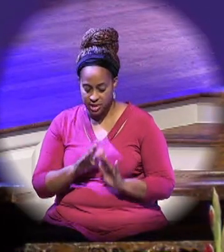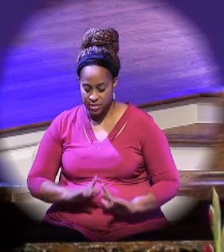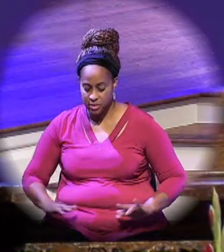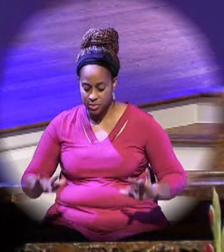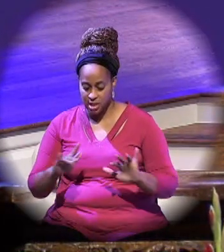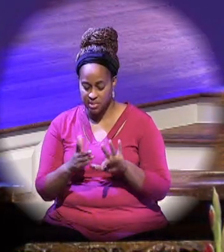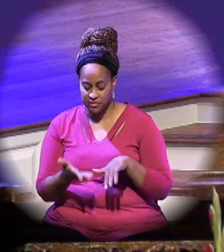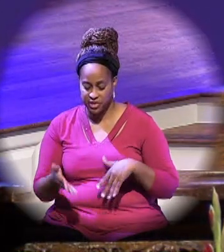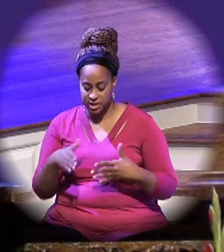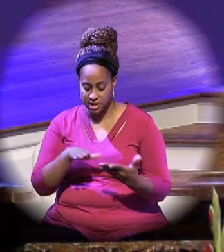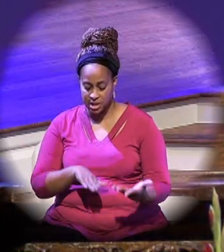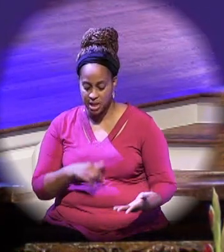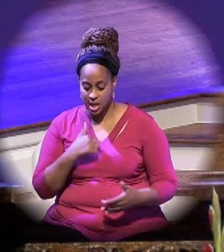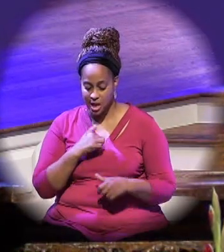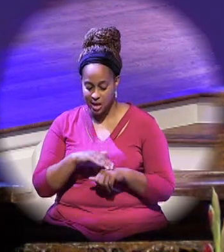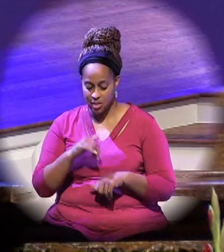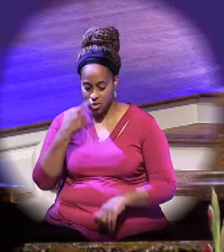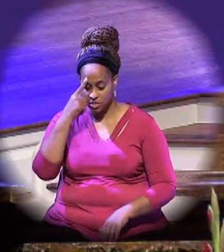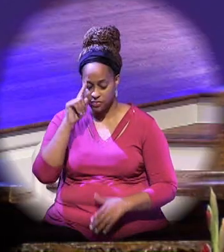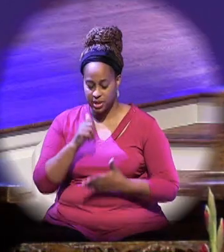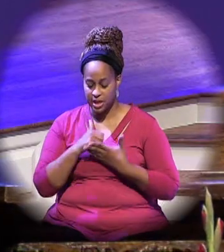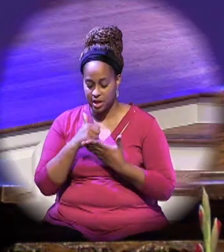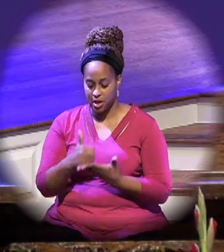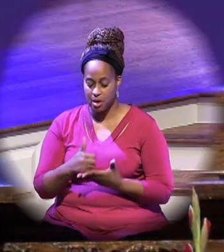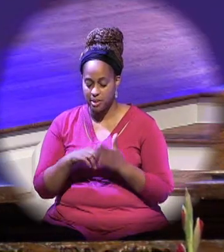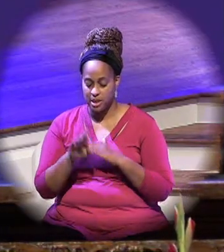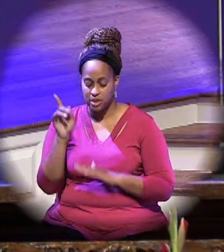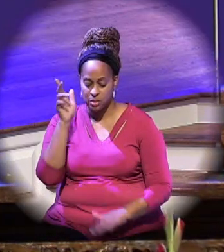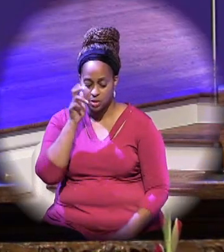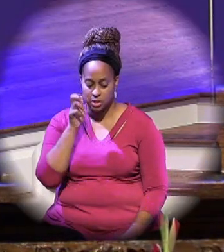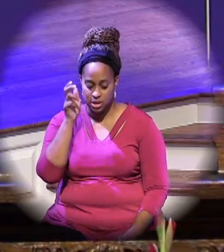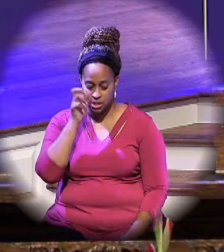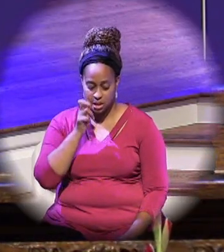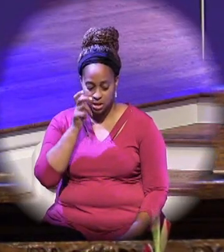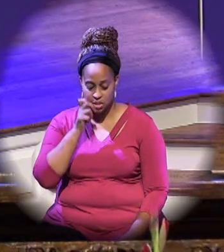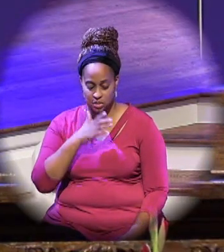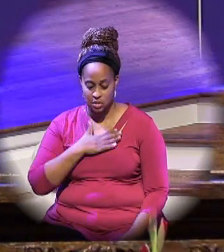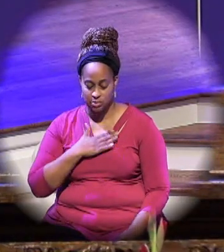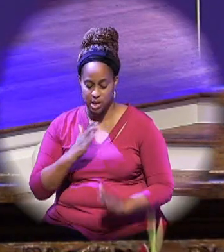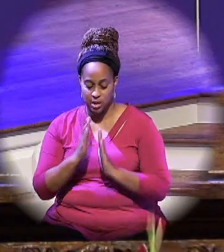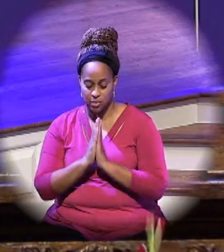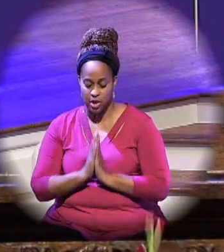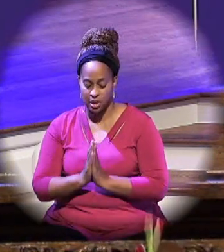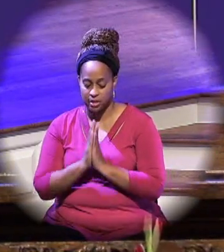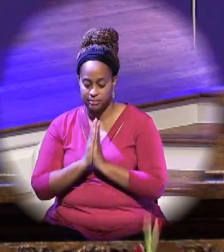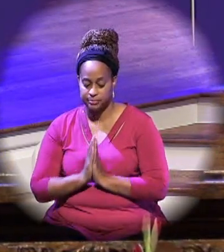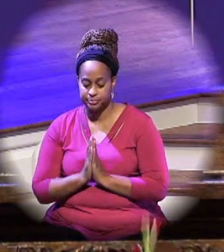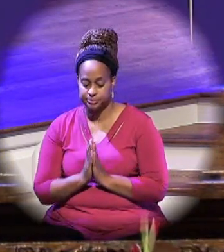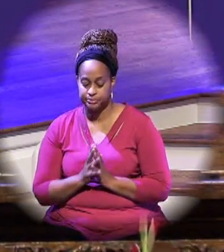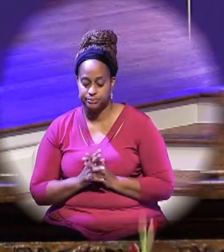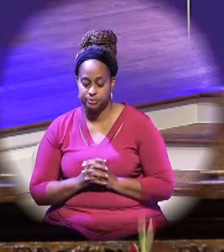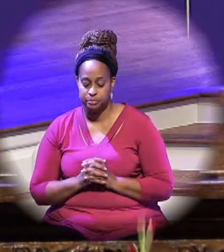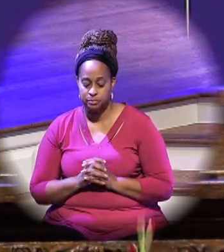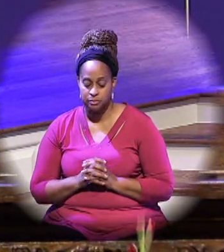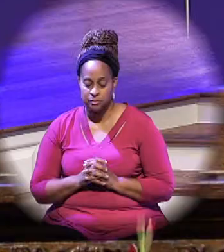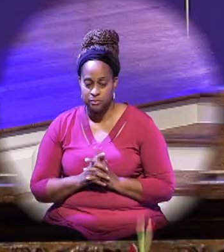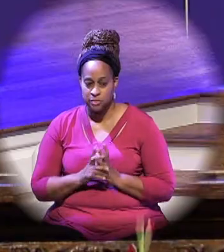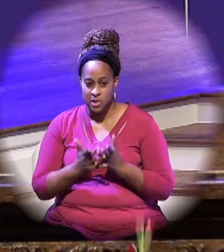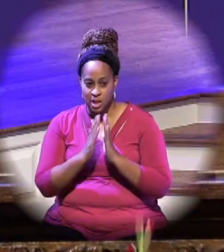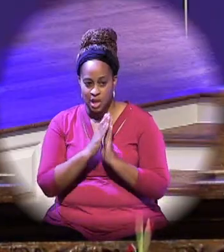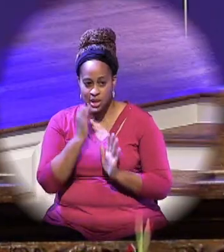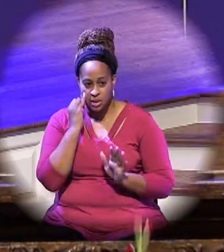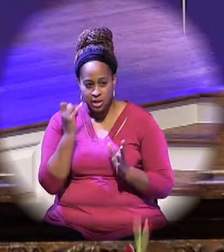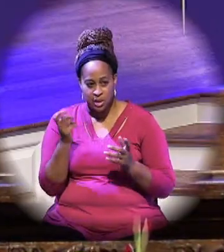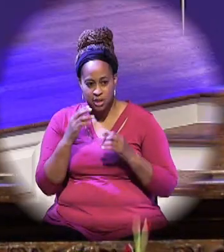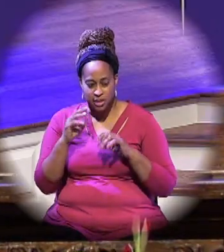dead, I called for help and you listened to my cry. If you ask anybody what the miracle